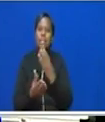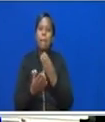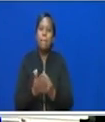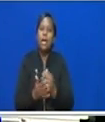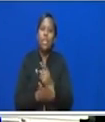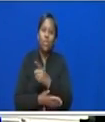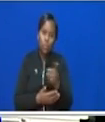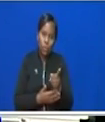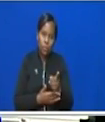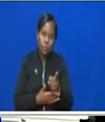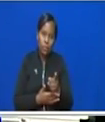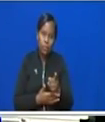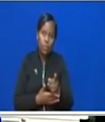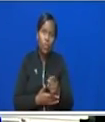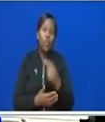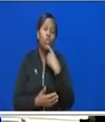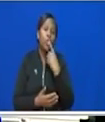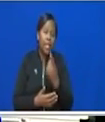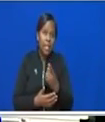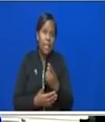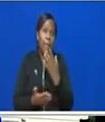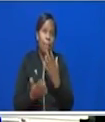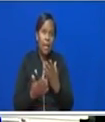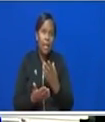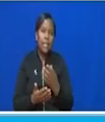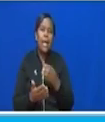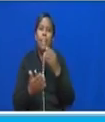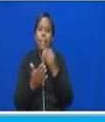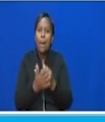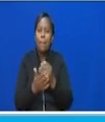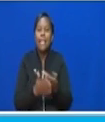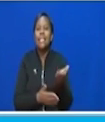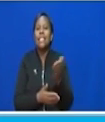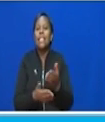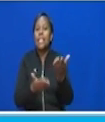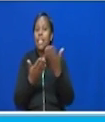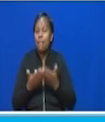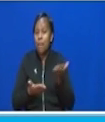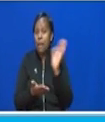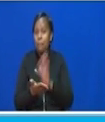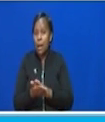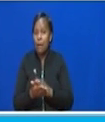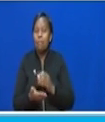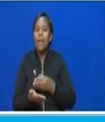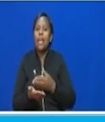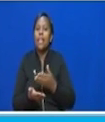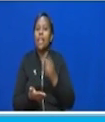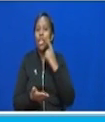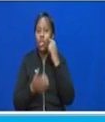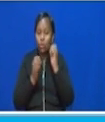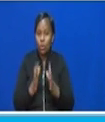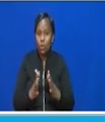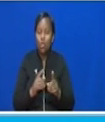you. So we can define balance as the money returned by the seller to a